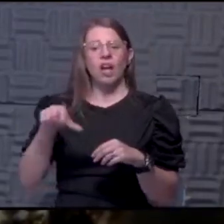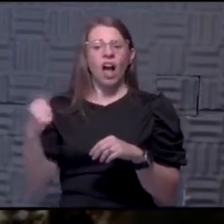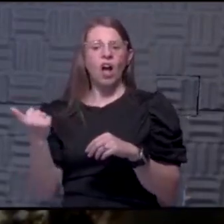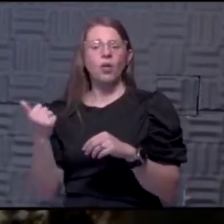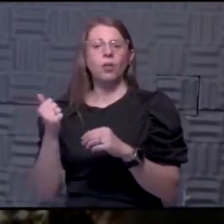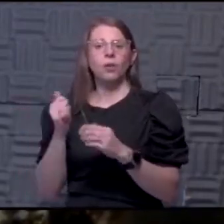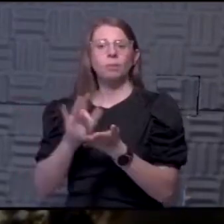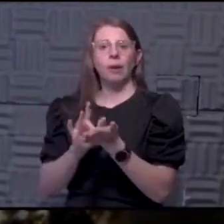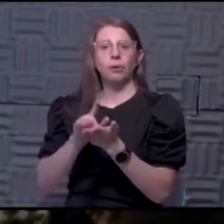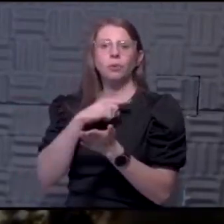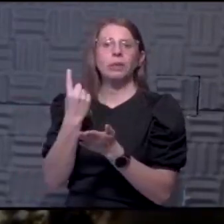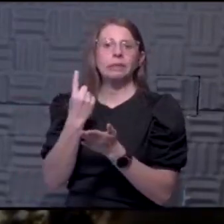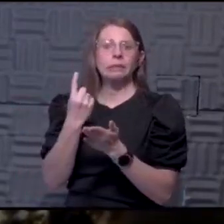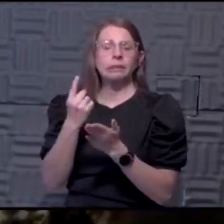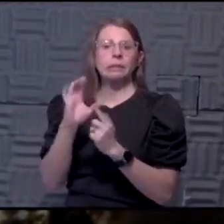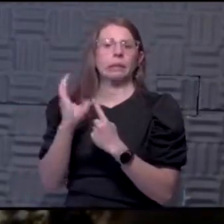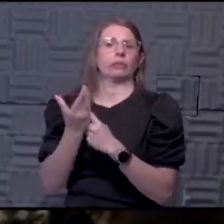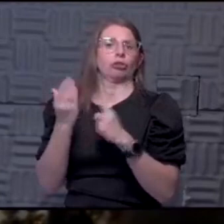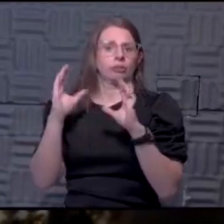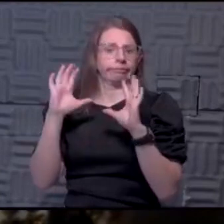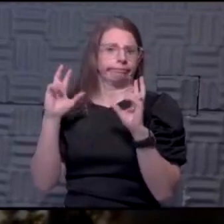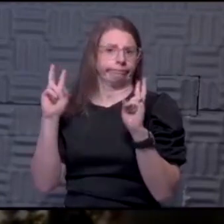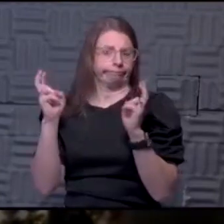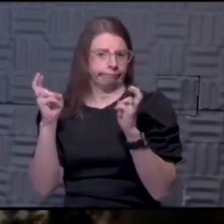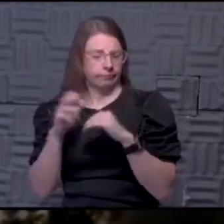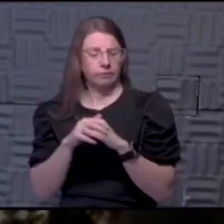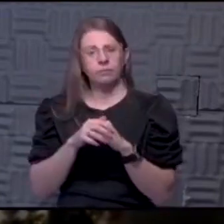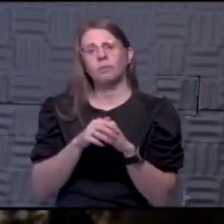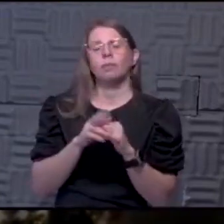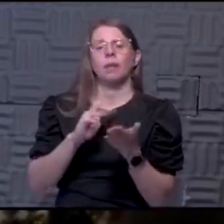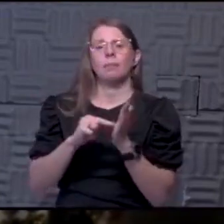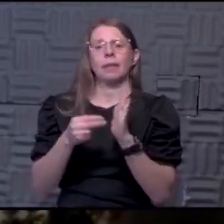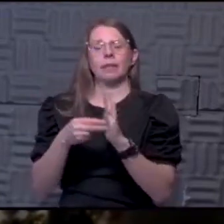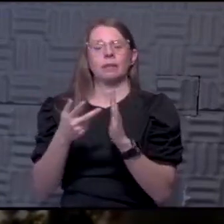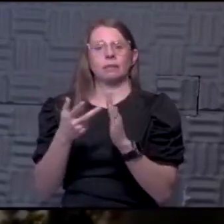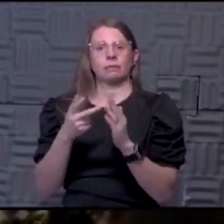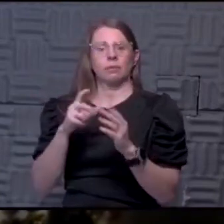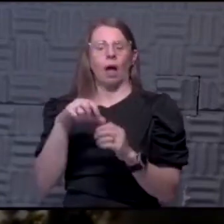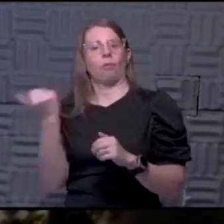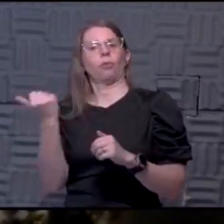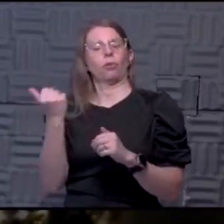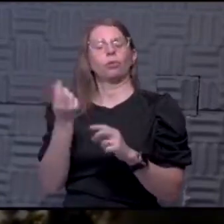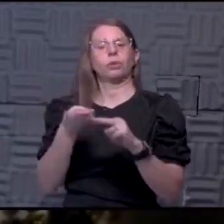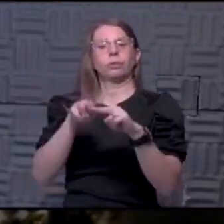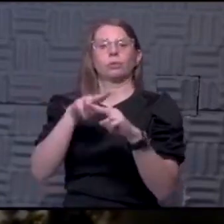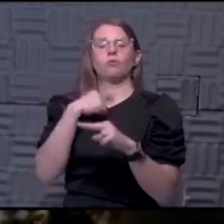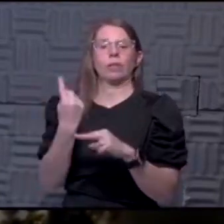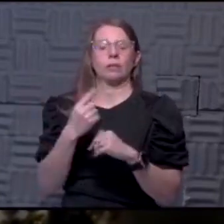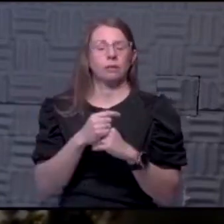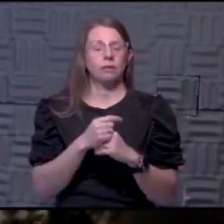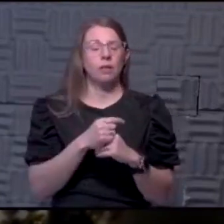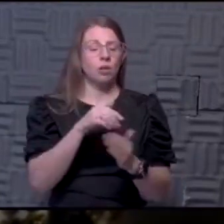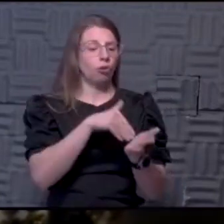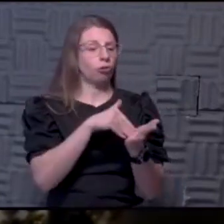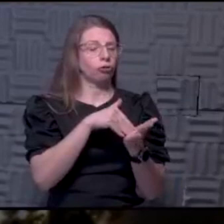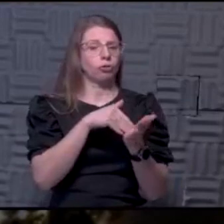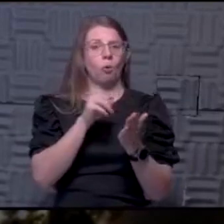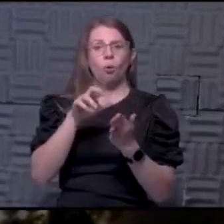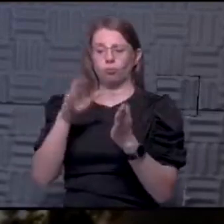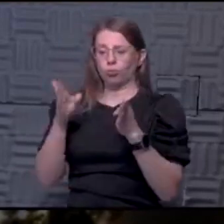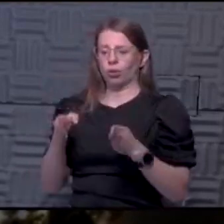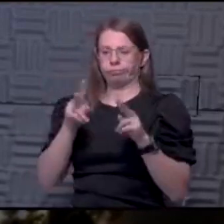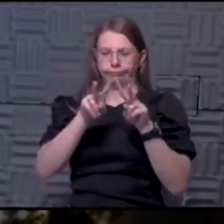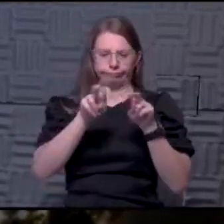risk conditions that might be at increased risk. But when you look at it as a doctor, or you look at it as a person with those